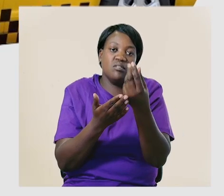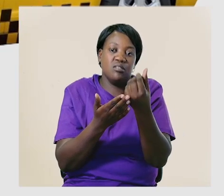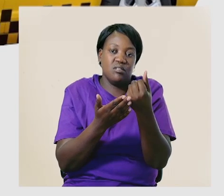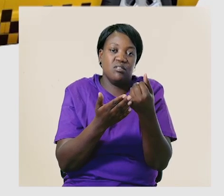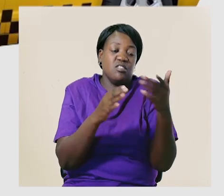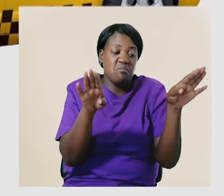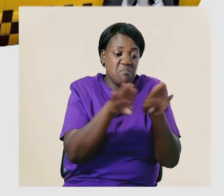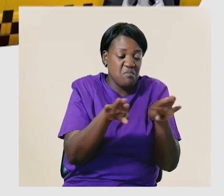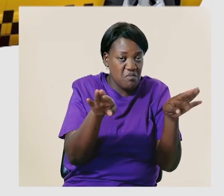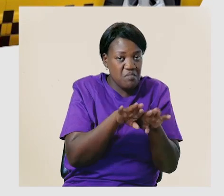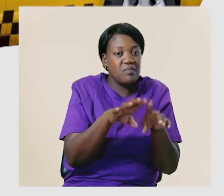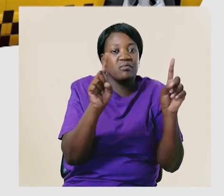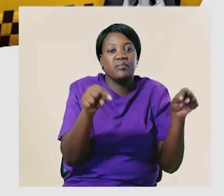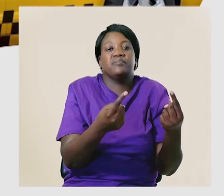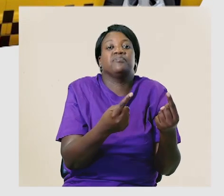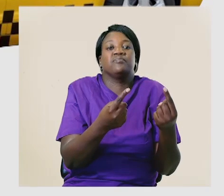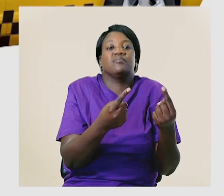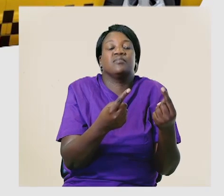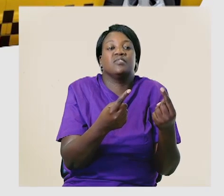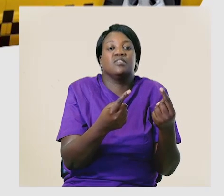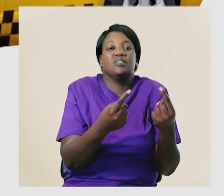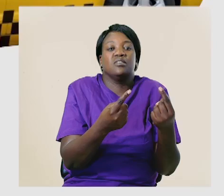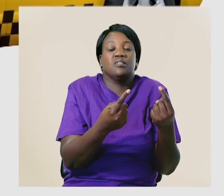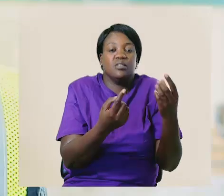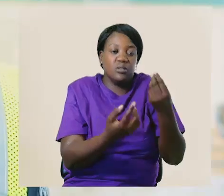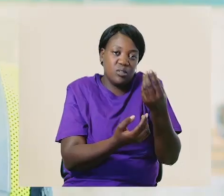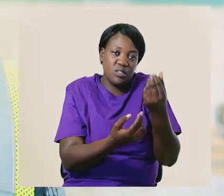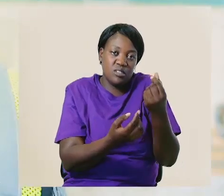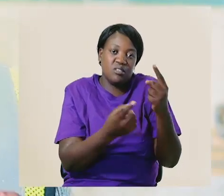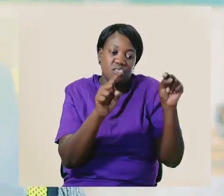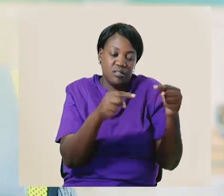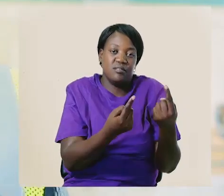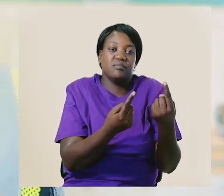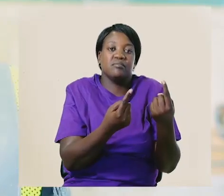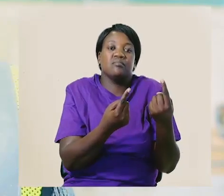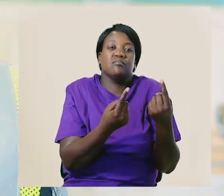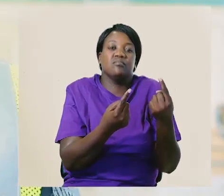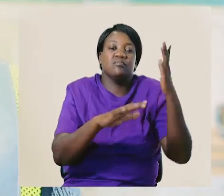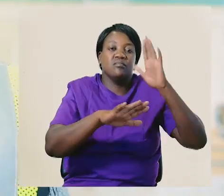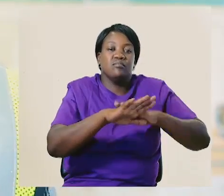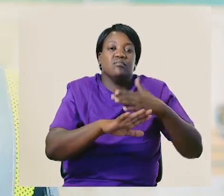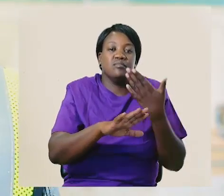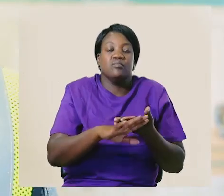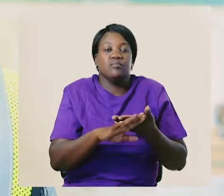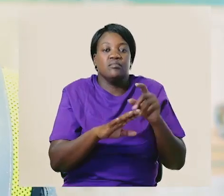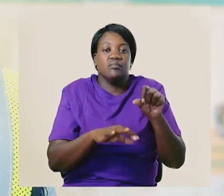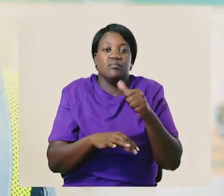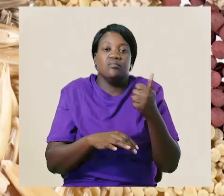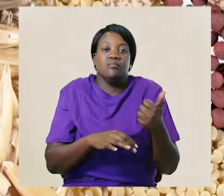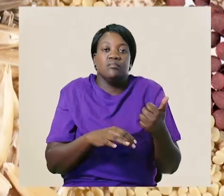become productive, therefore it is a capital good. What are some other examples of capital